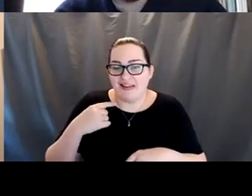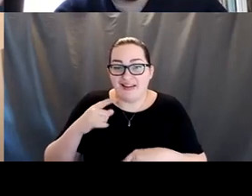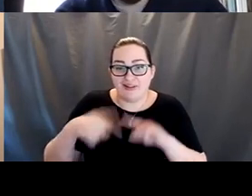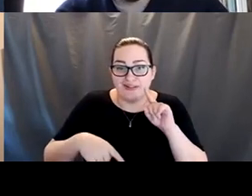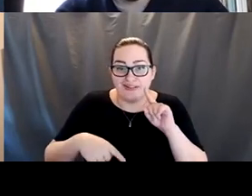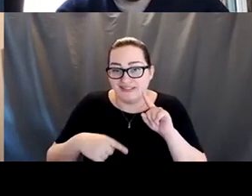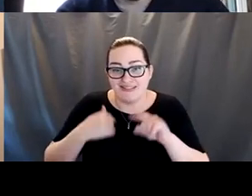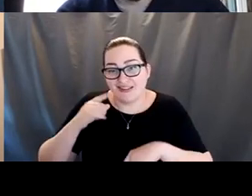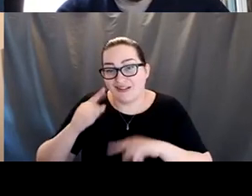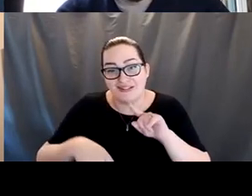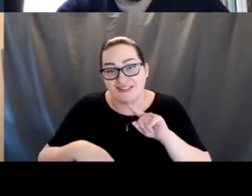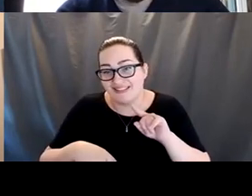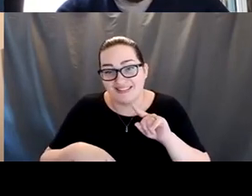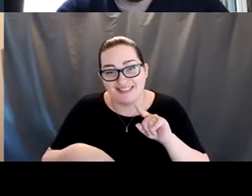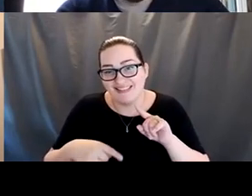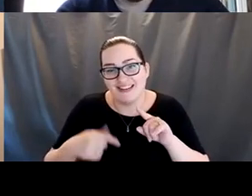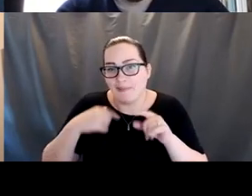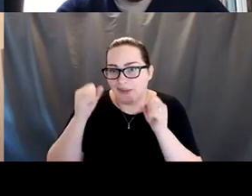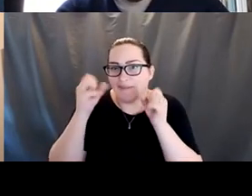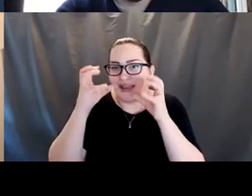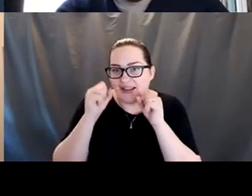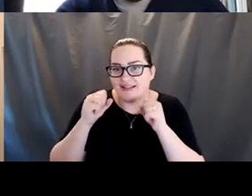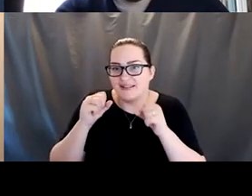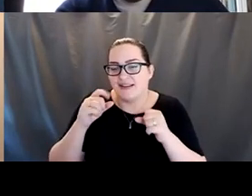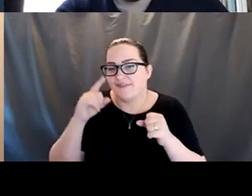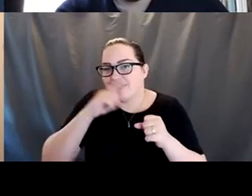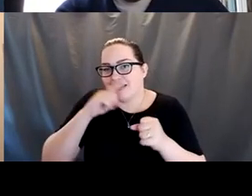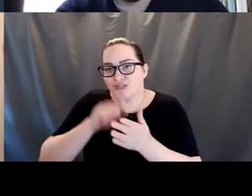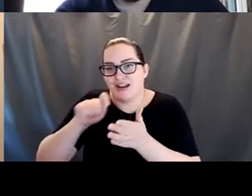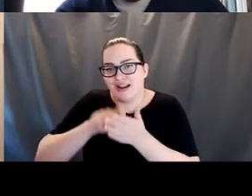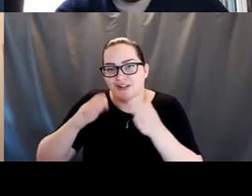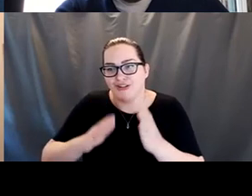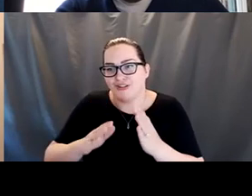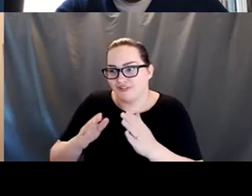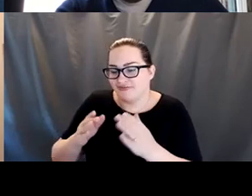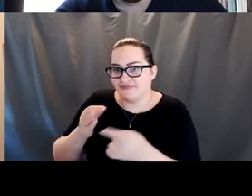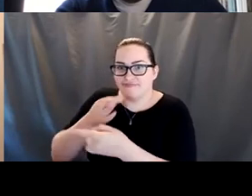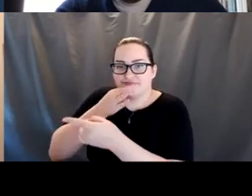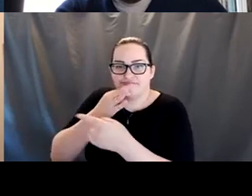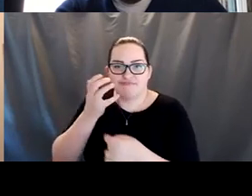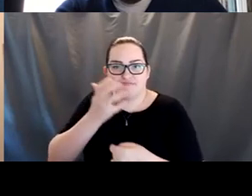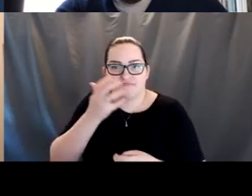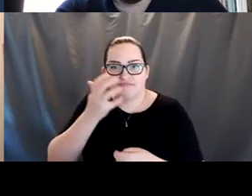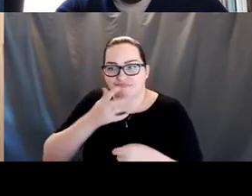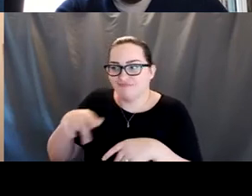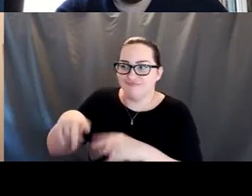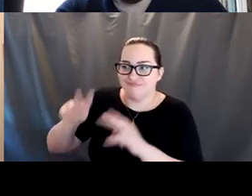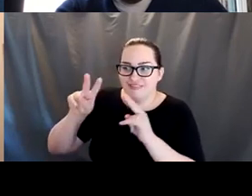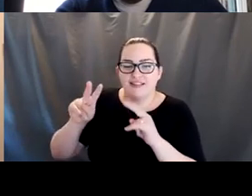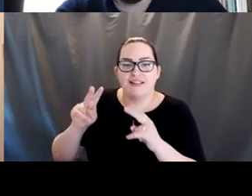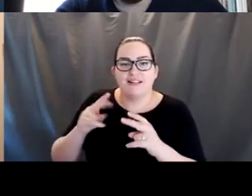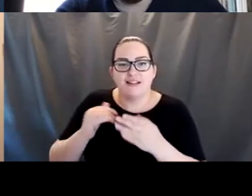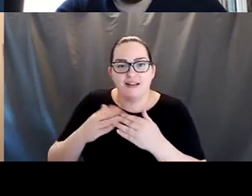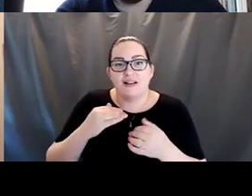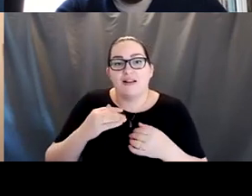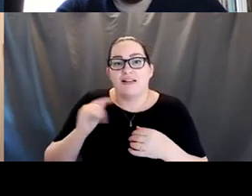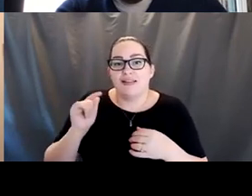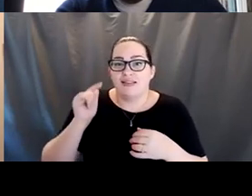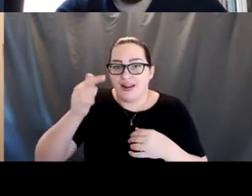primary sources that historians look back on and use and call up. So, I think it's an even longer, no pressure at all. No,